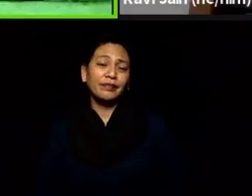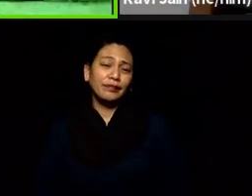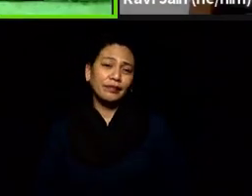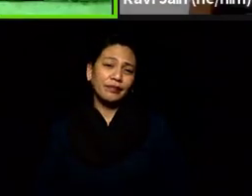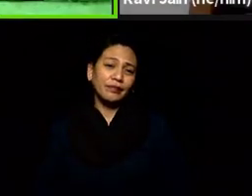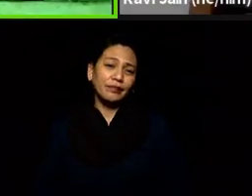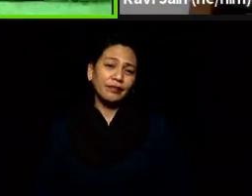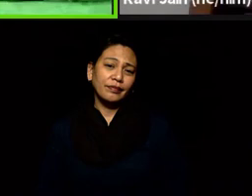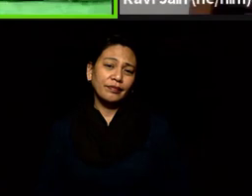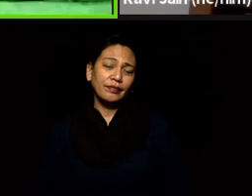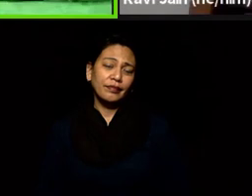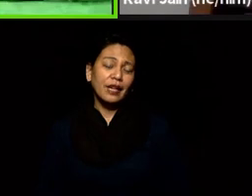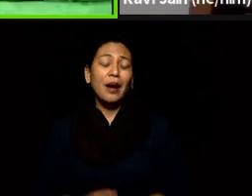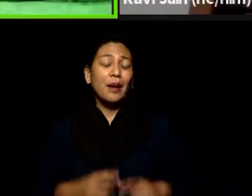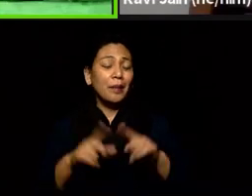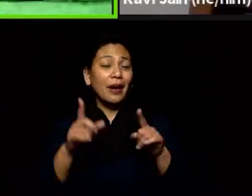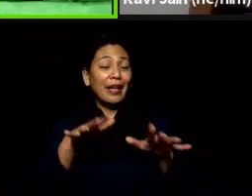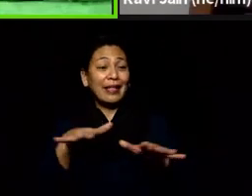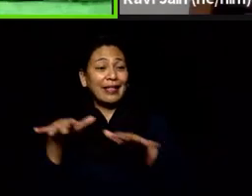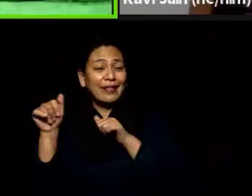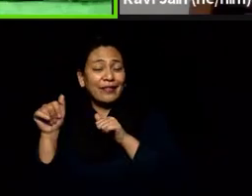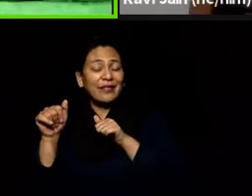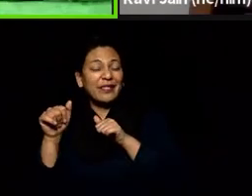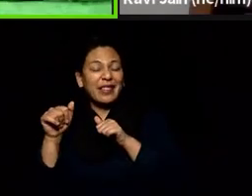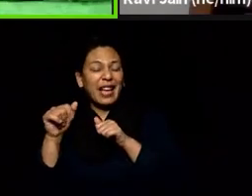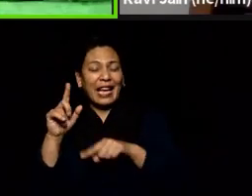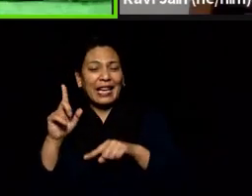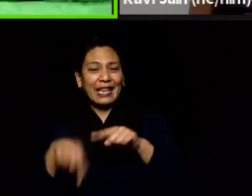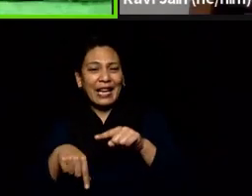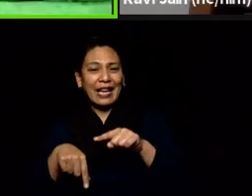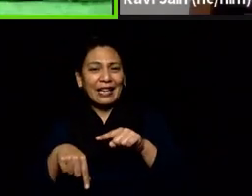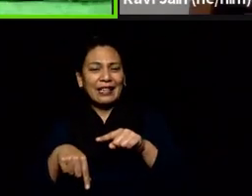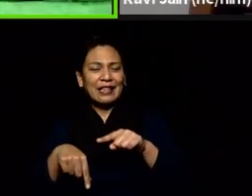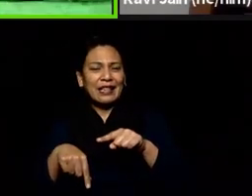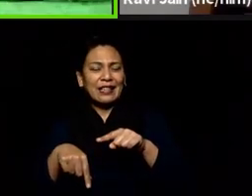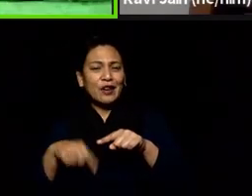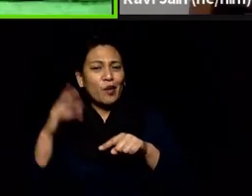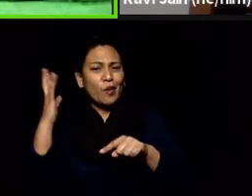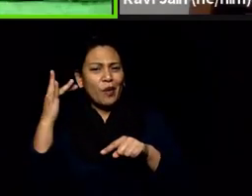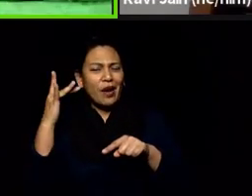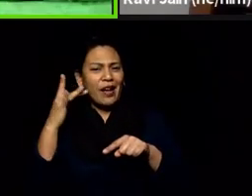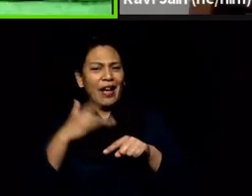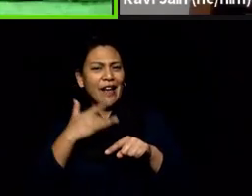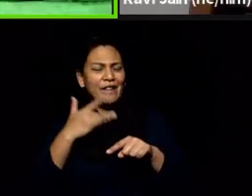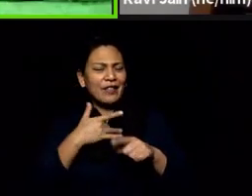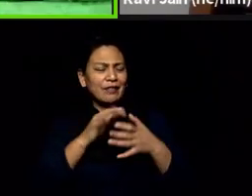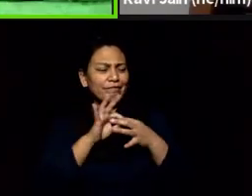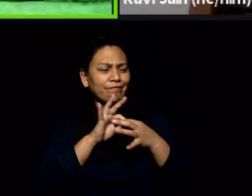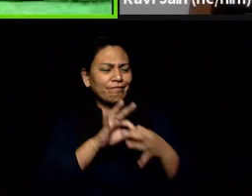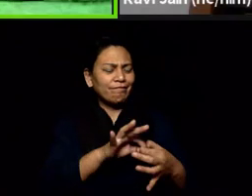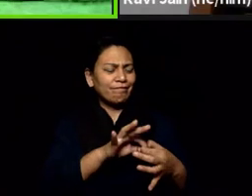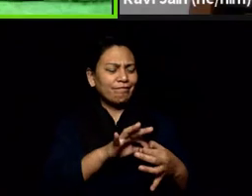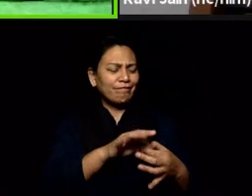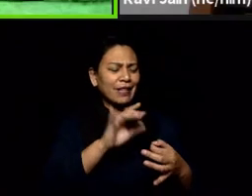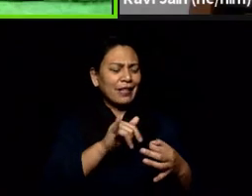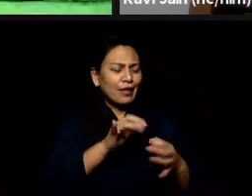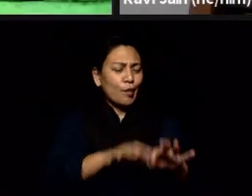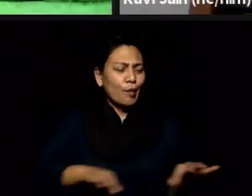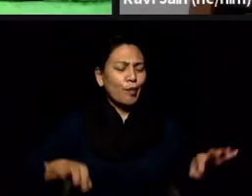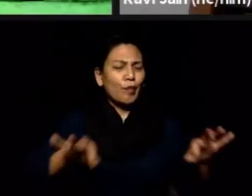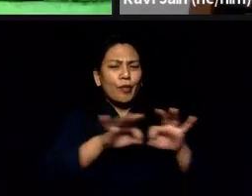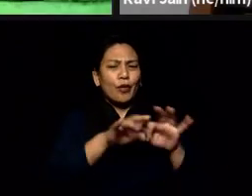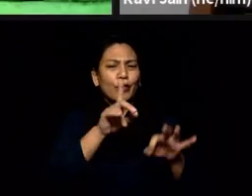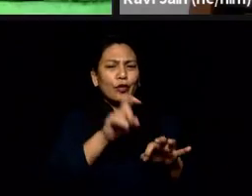I can't walk away from my moral connection to this question about the climate. I